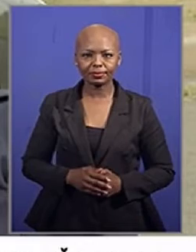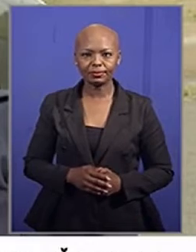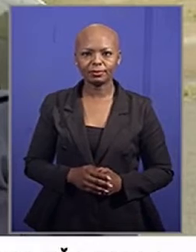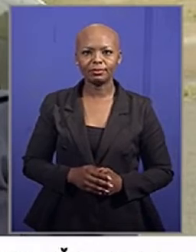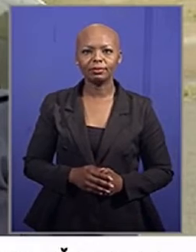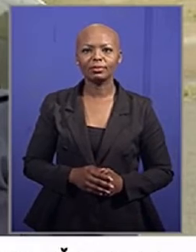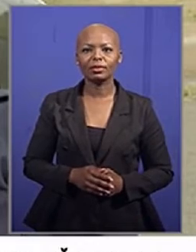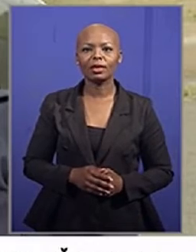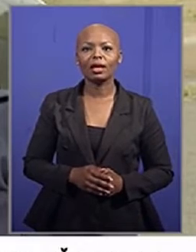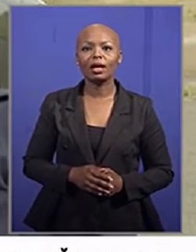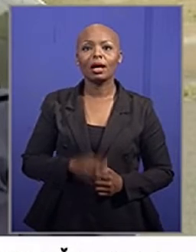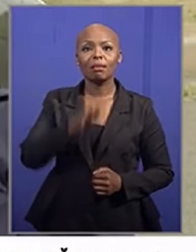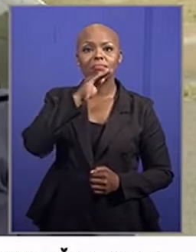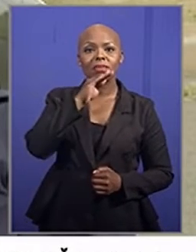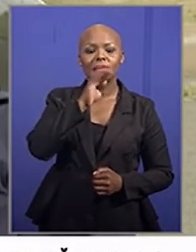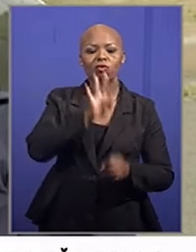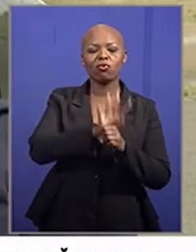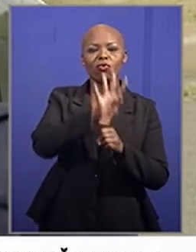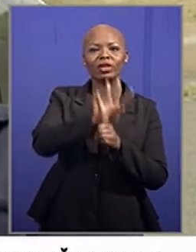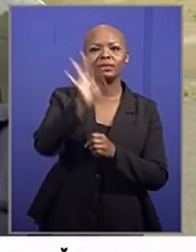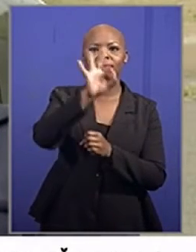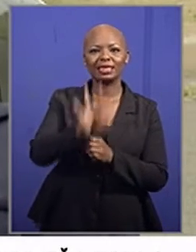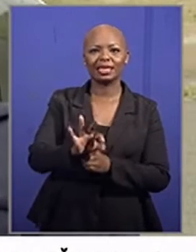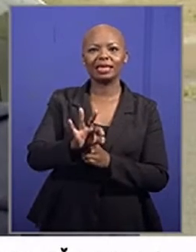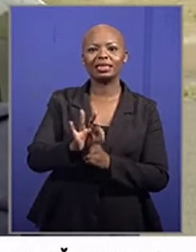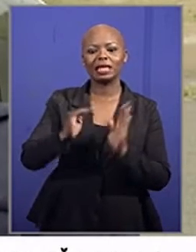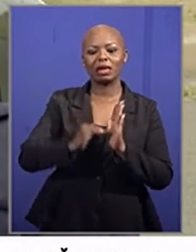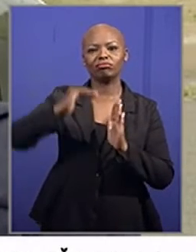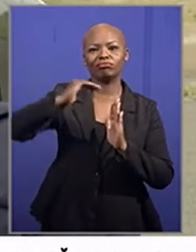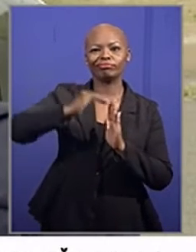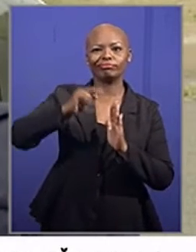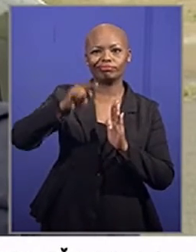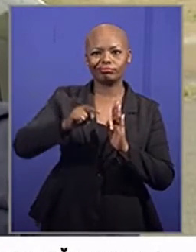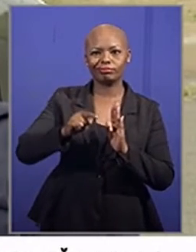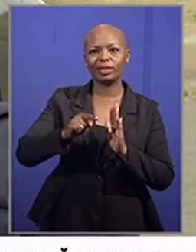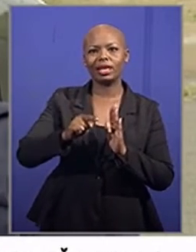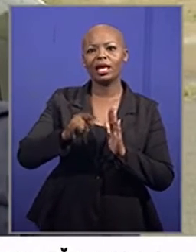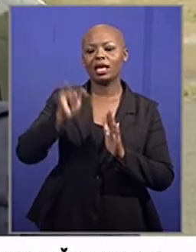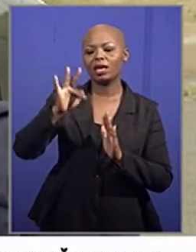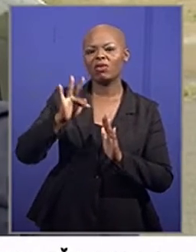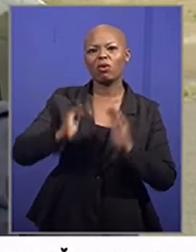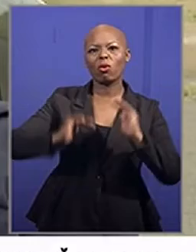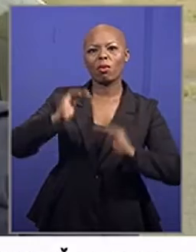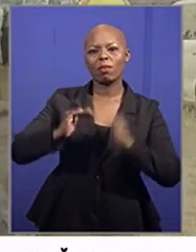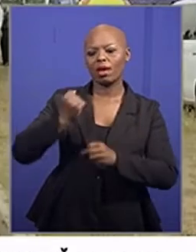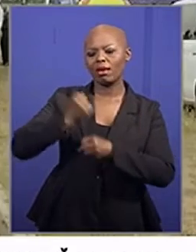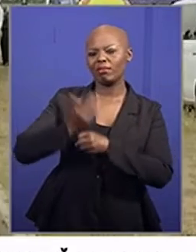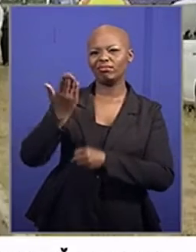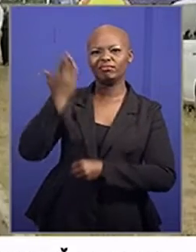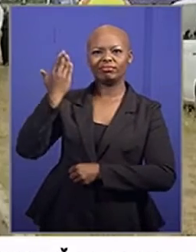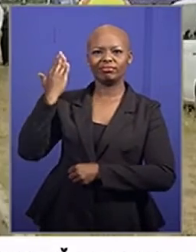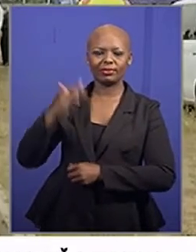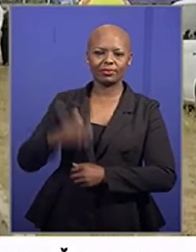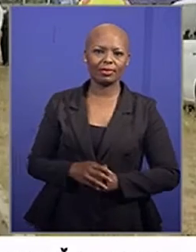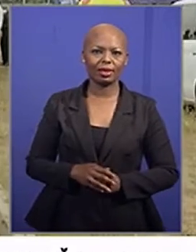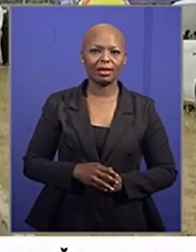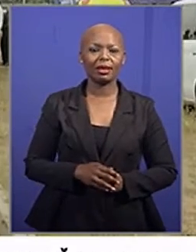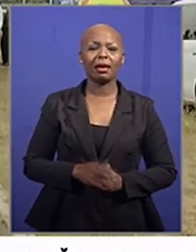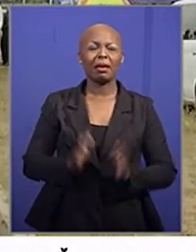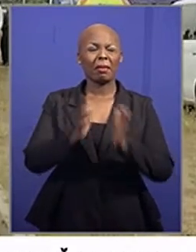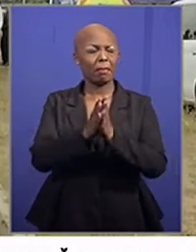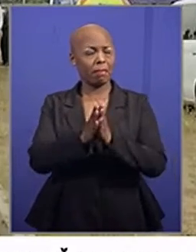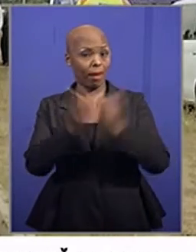a 14% increase on the previous period. Lebelo le kwa godimo